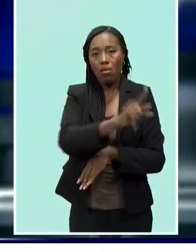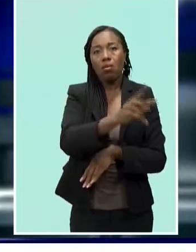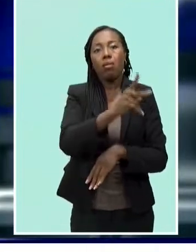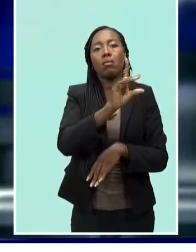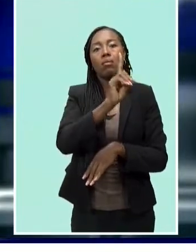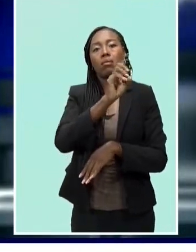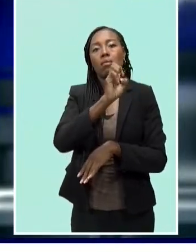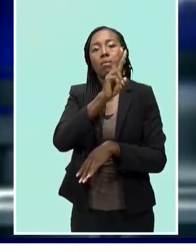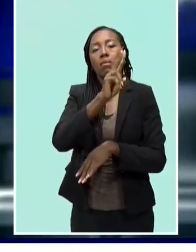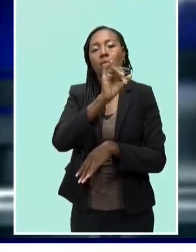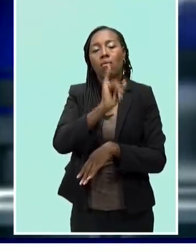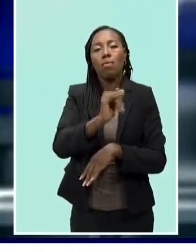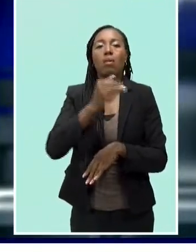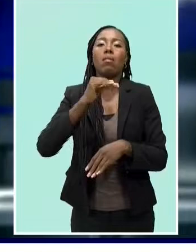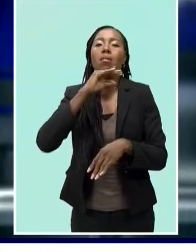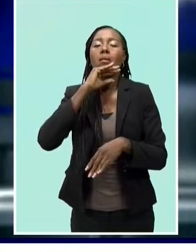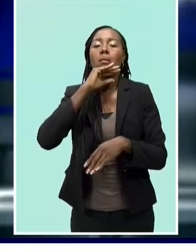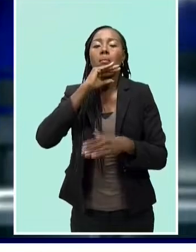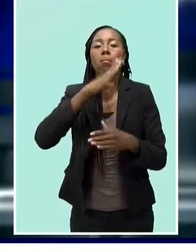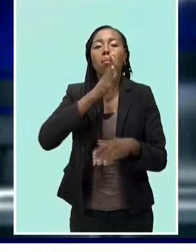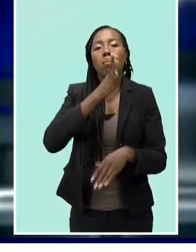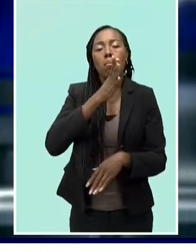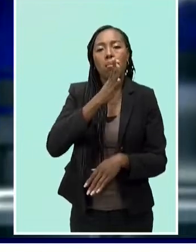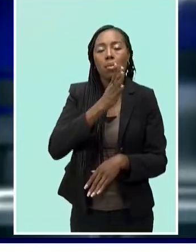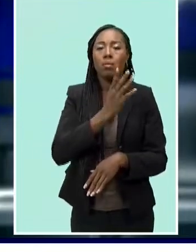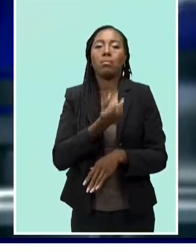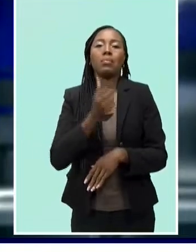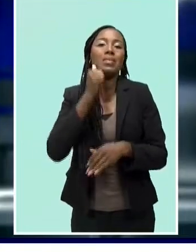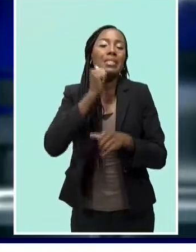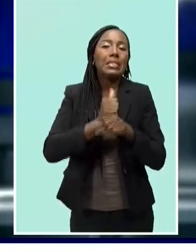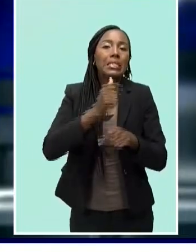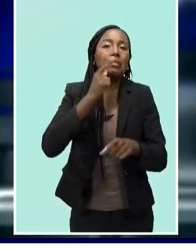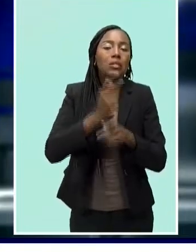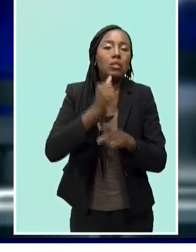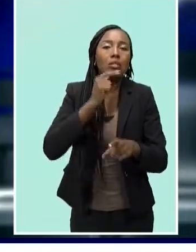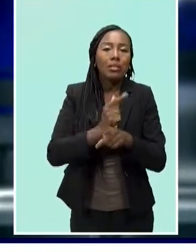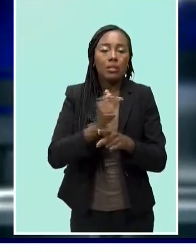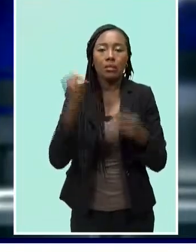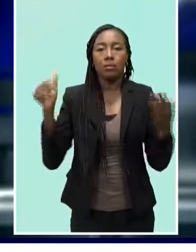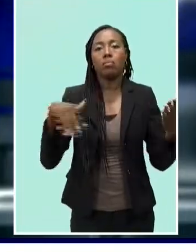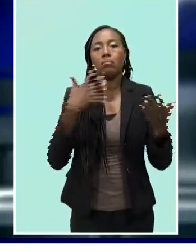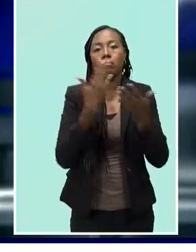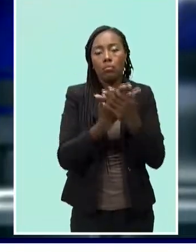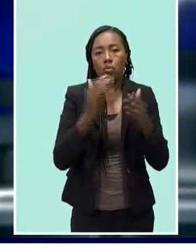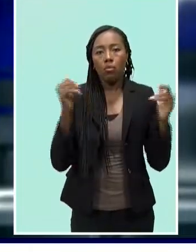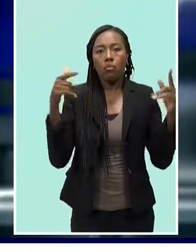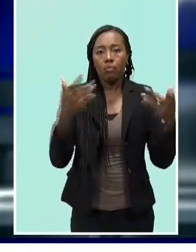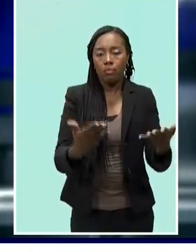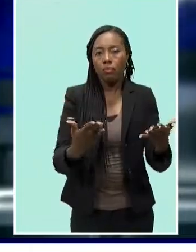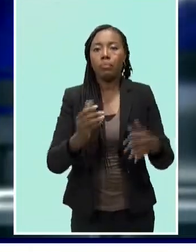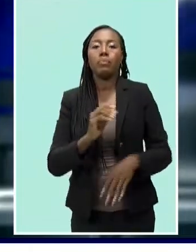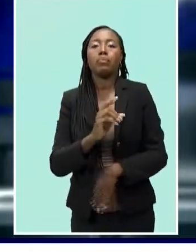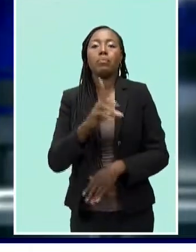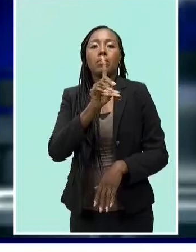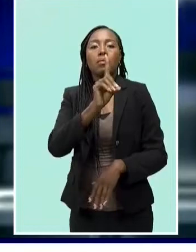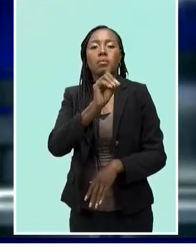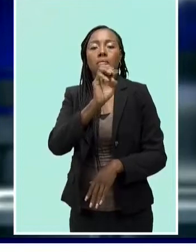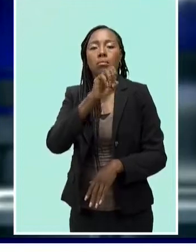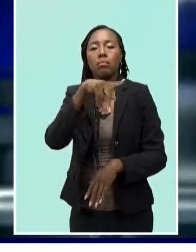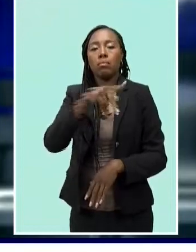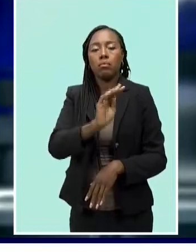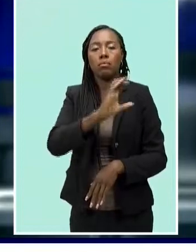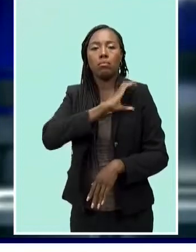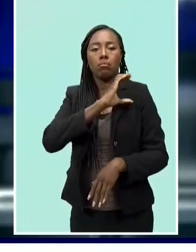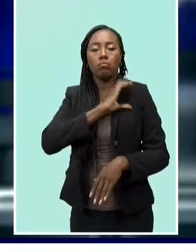Pierre, Oscar's mother, Anita Urita, and his sister, Susanna Cruz, were present. Deputy Police Commissioner Erwin Boyce described